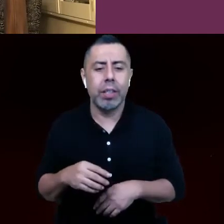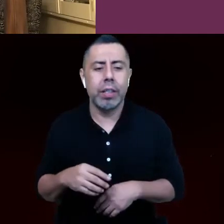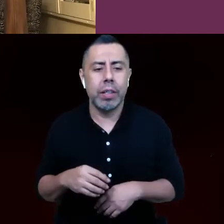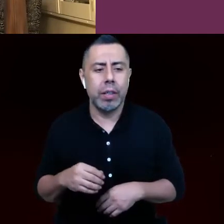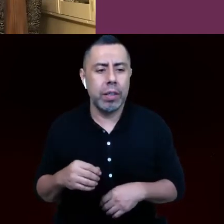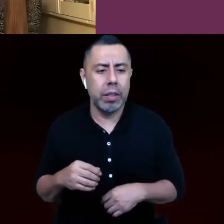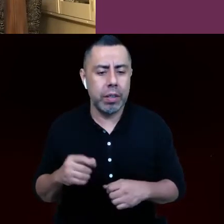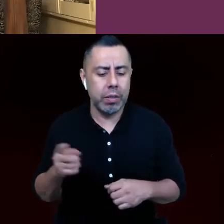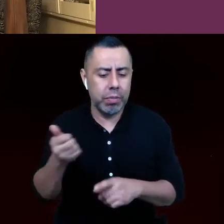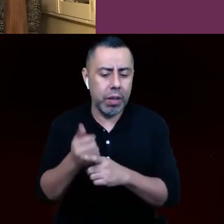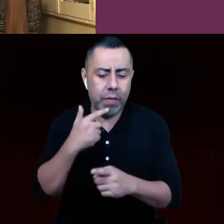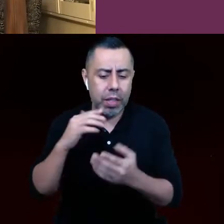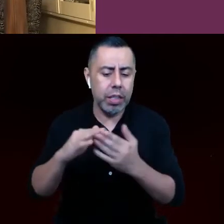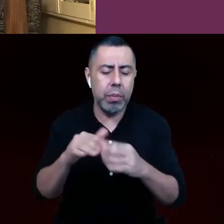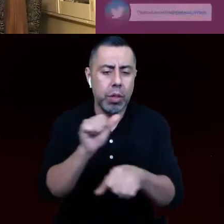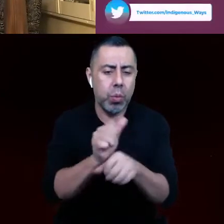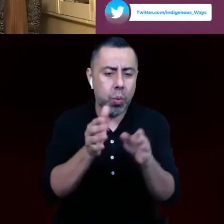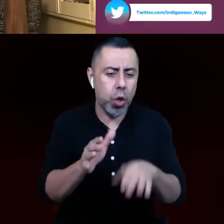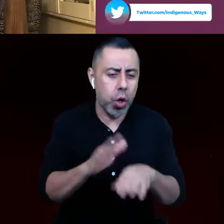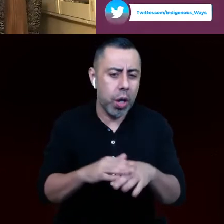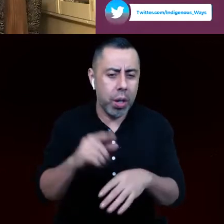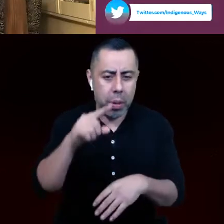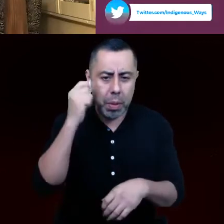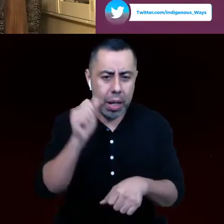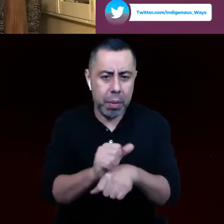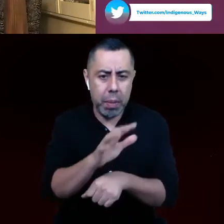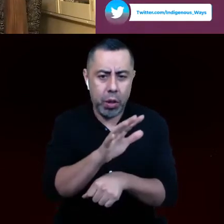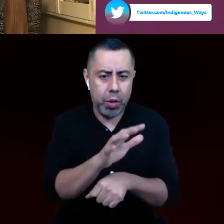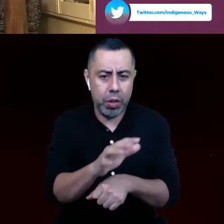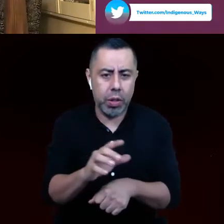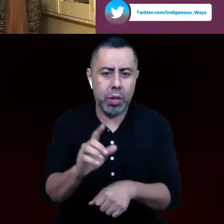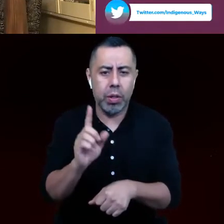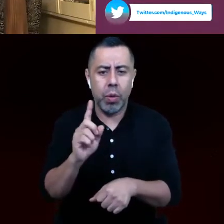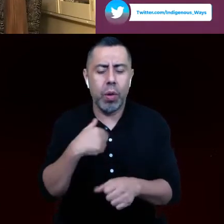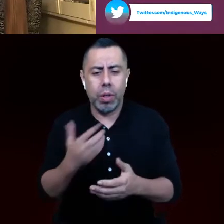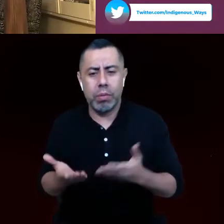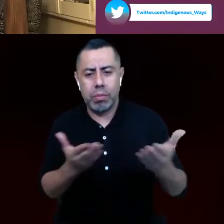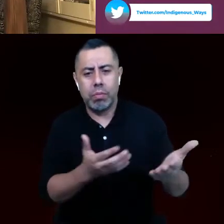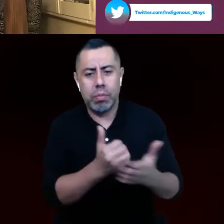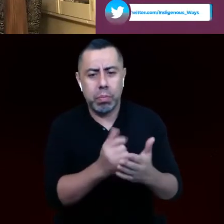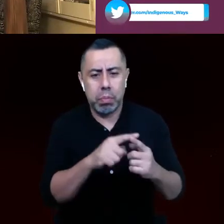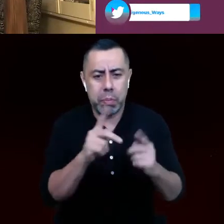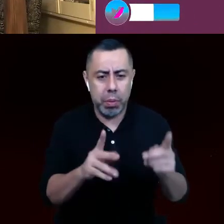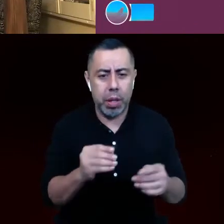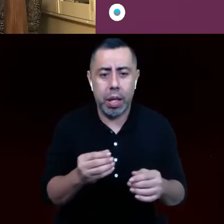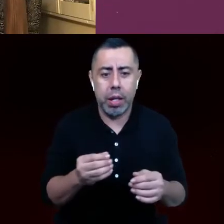worker on Black Mountain to bring goods to the people where we take the goods. And most of all, I wanted to mention that